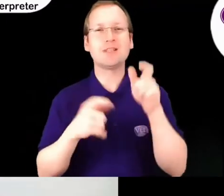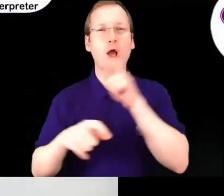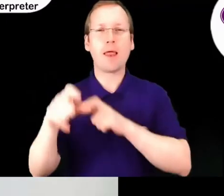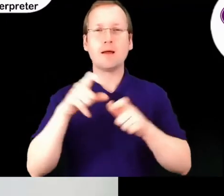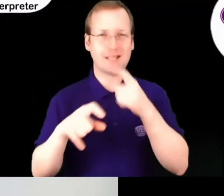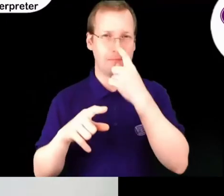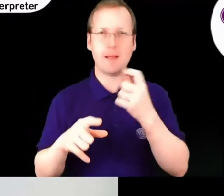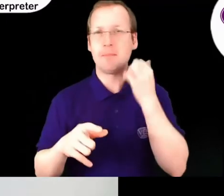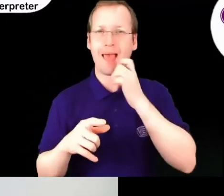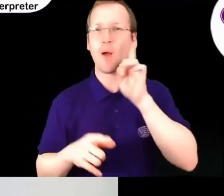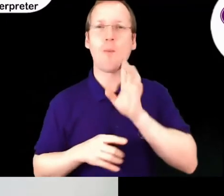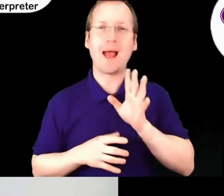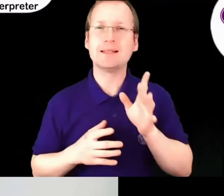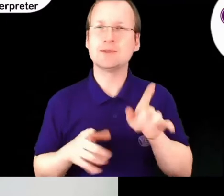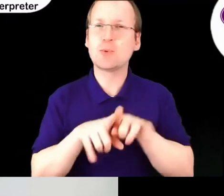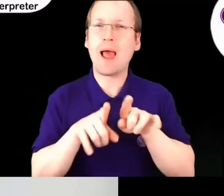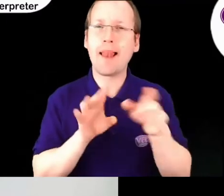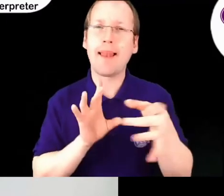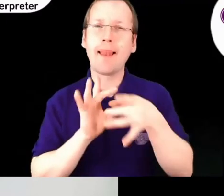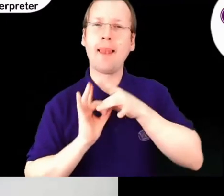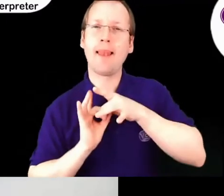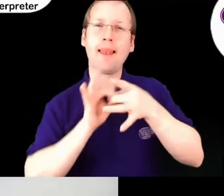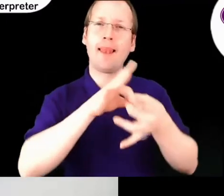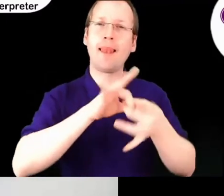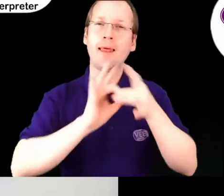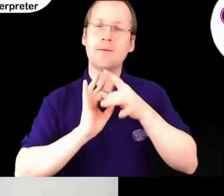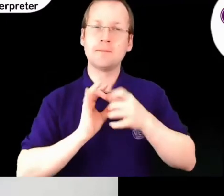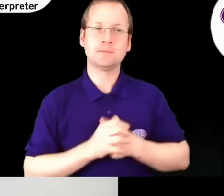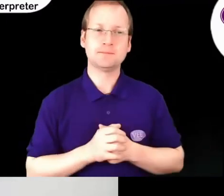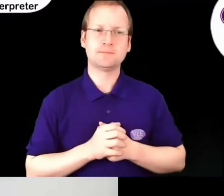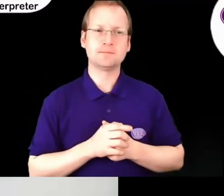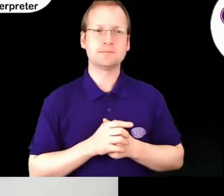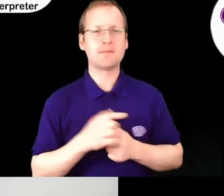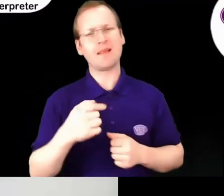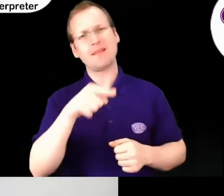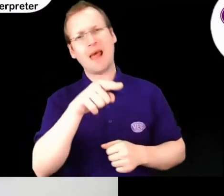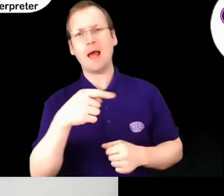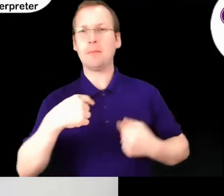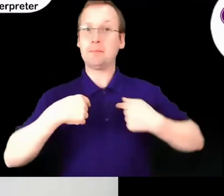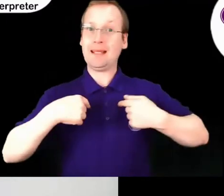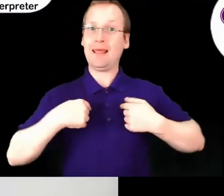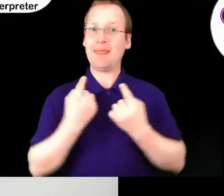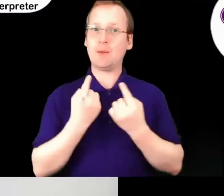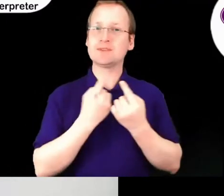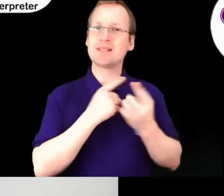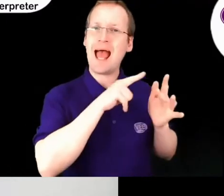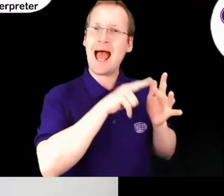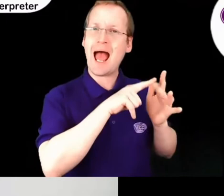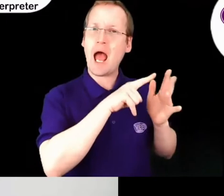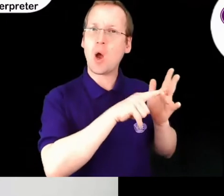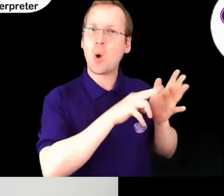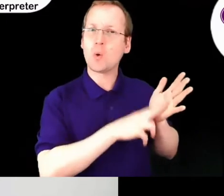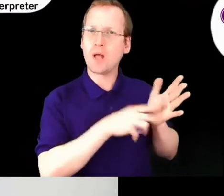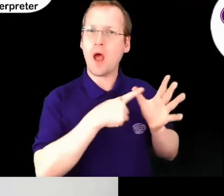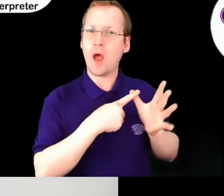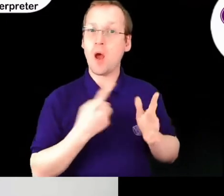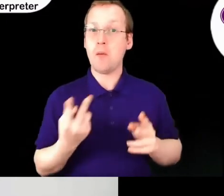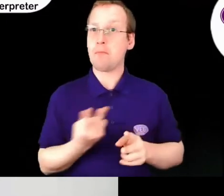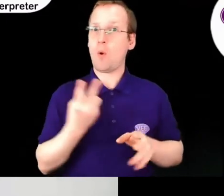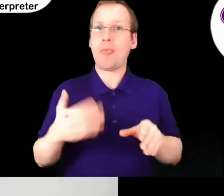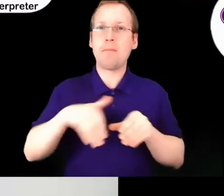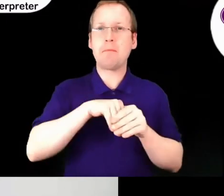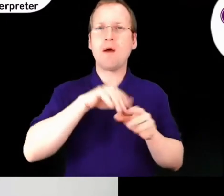Absolutely. So that first meeting was in on Iona, and we're both members of the